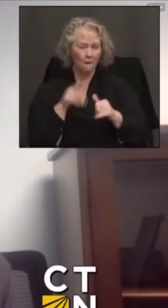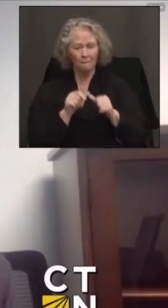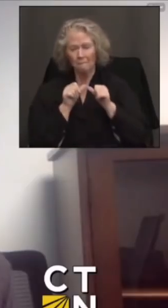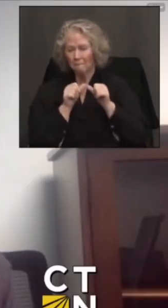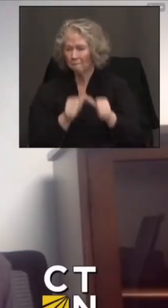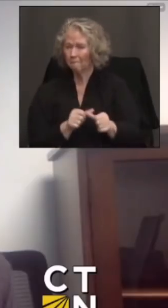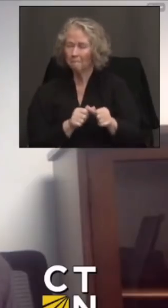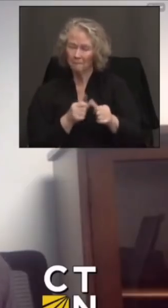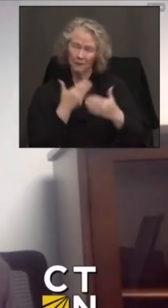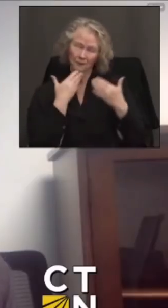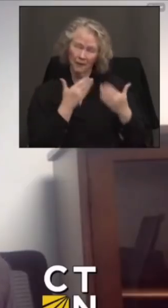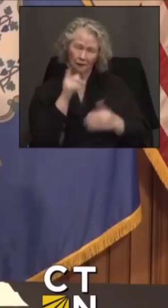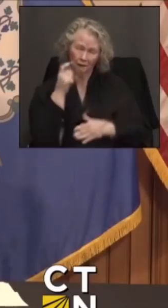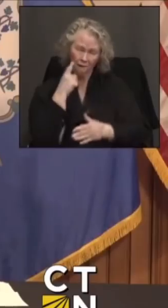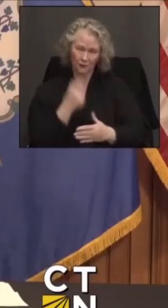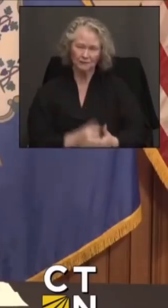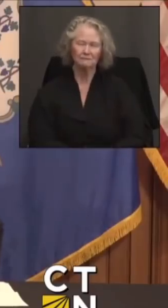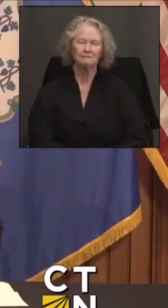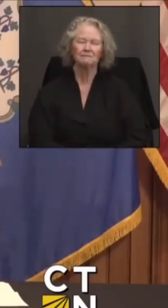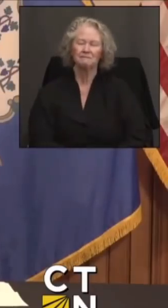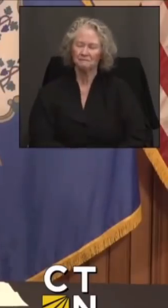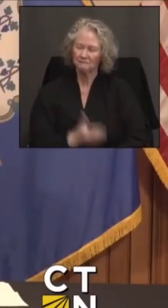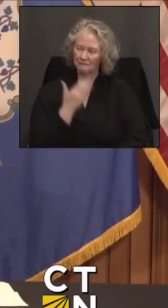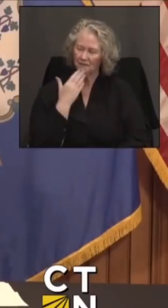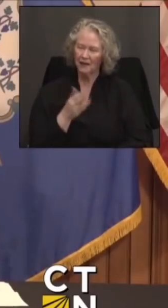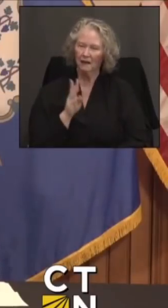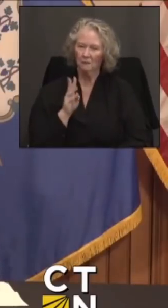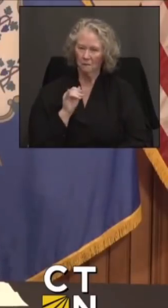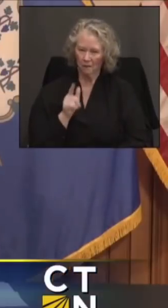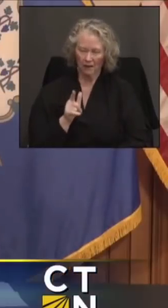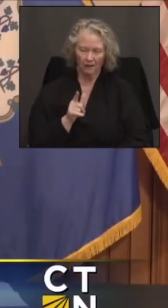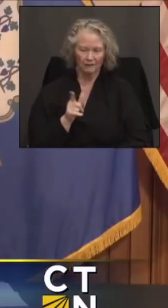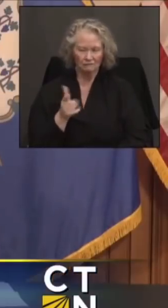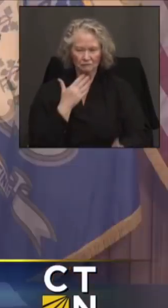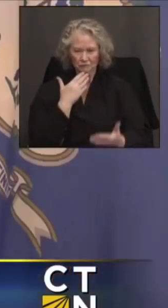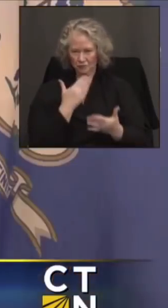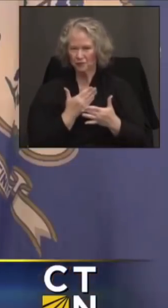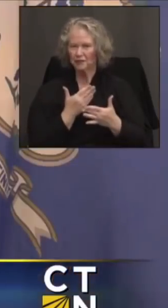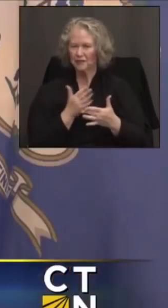away. Thanks, Governor. Hey, Will, thank you. Really well said.